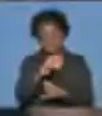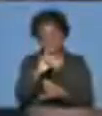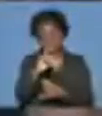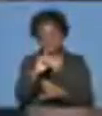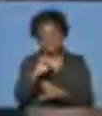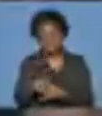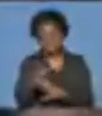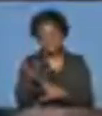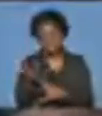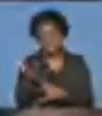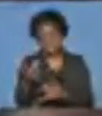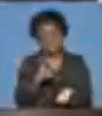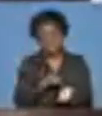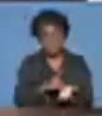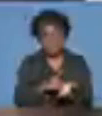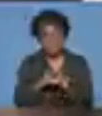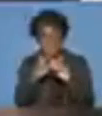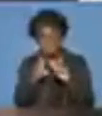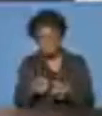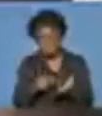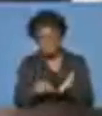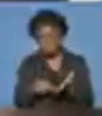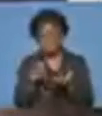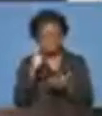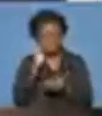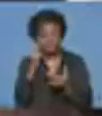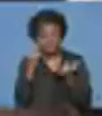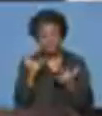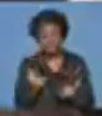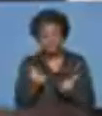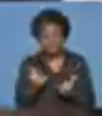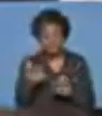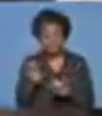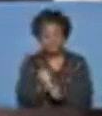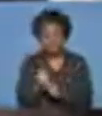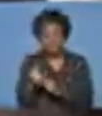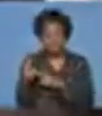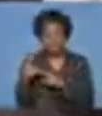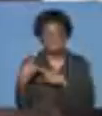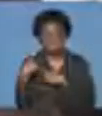She is now taking charge of the investigations into this latest police-involved shooting.